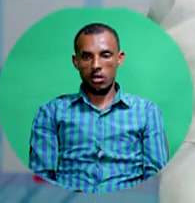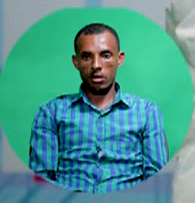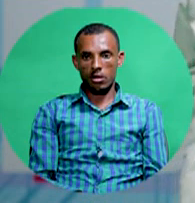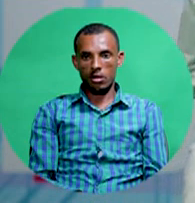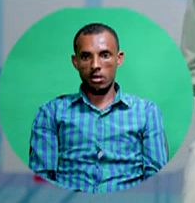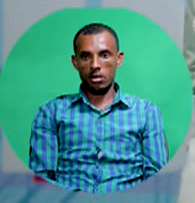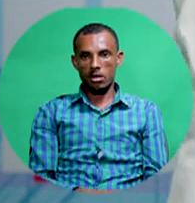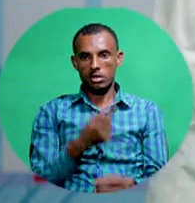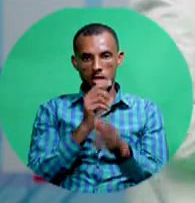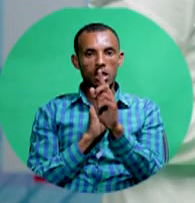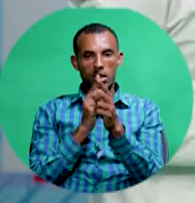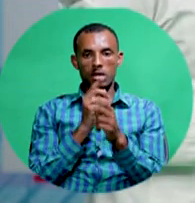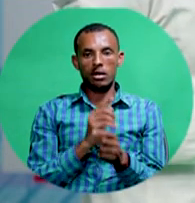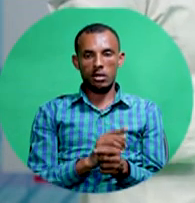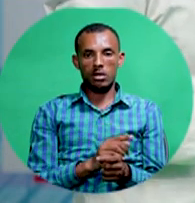So what will be the answer?